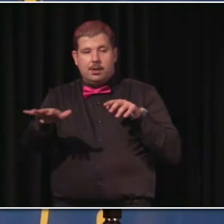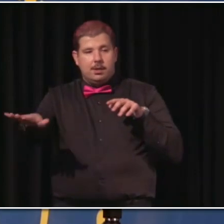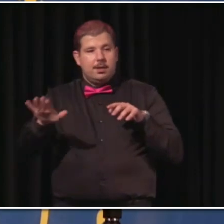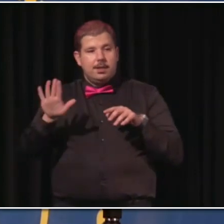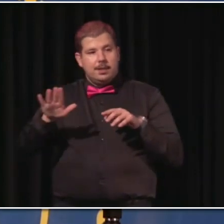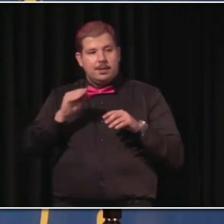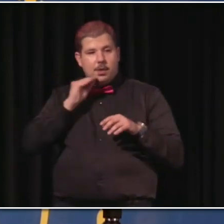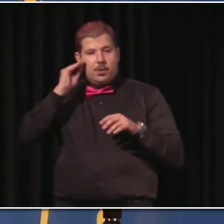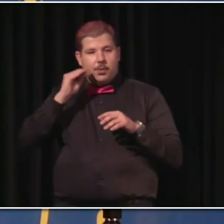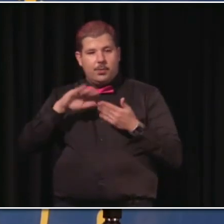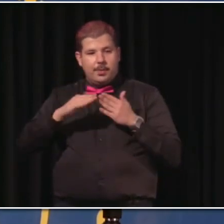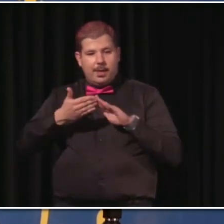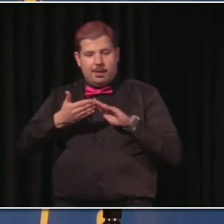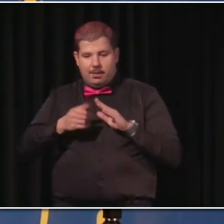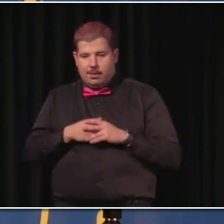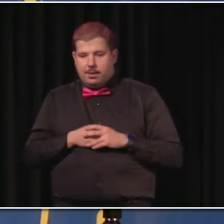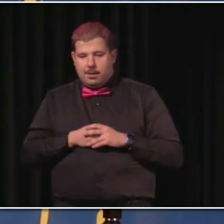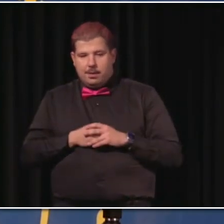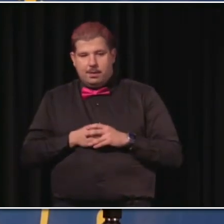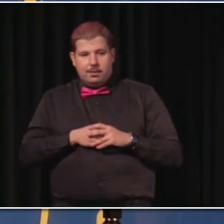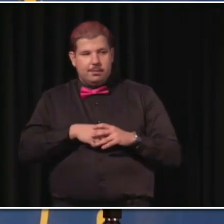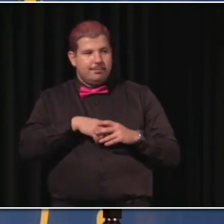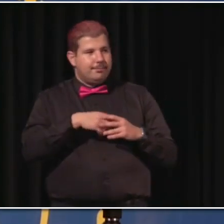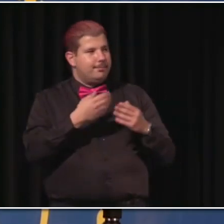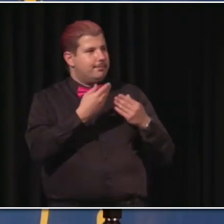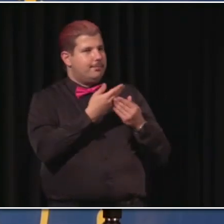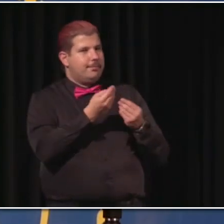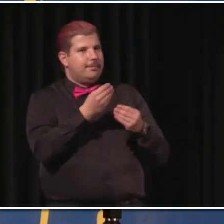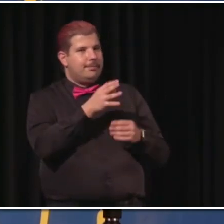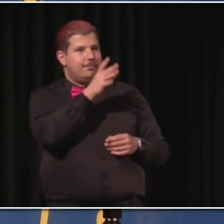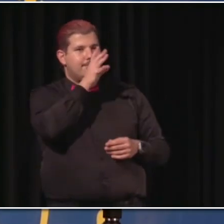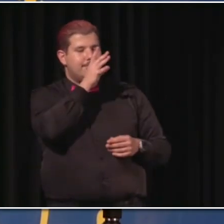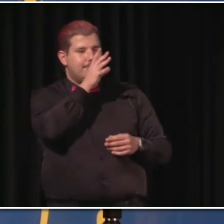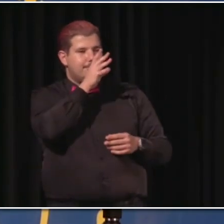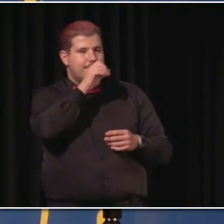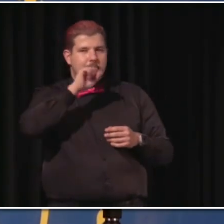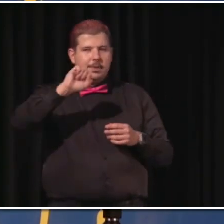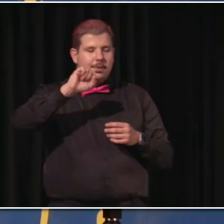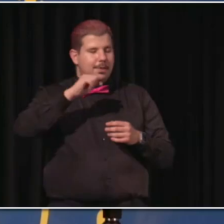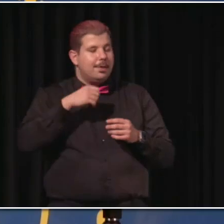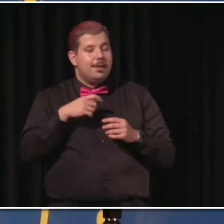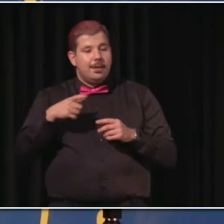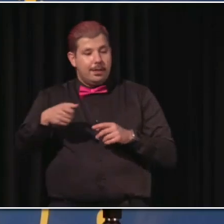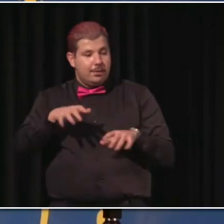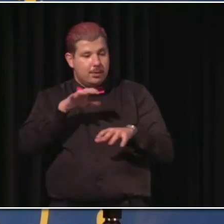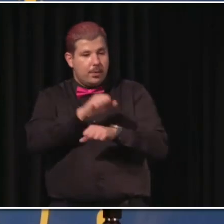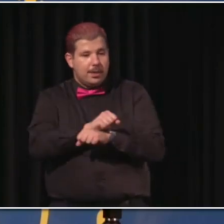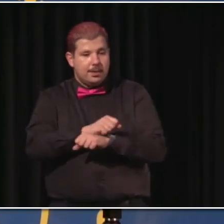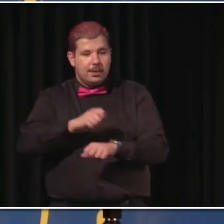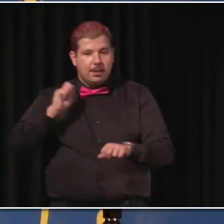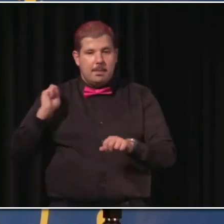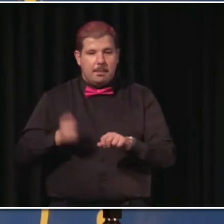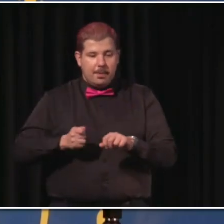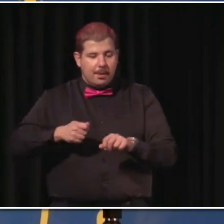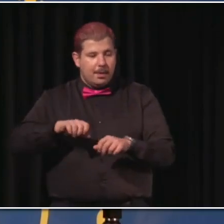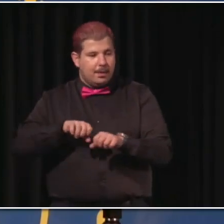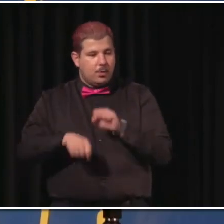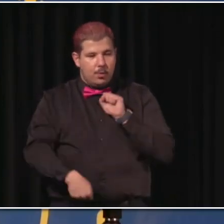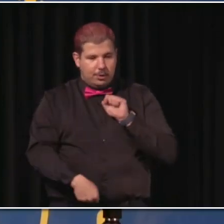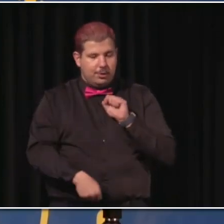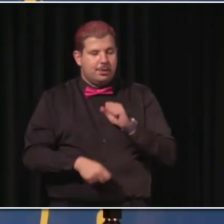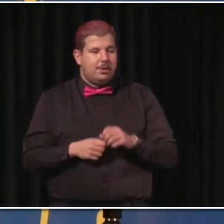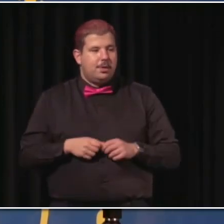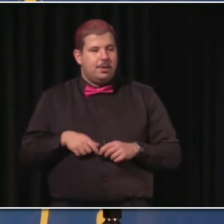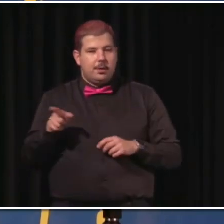hometown. For speaking out, he was arrested, beaten, and tortured.